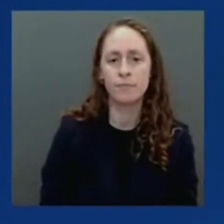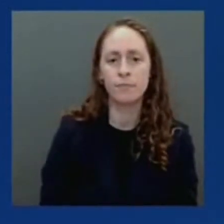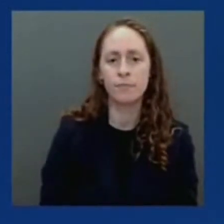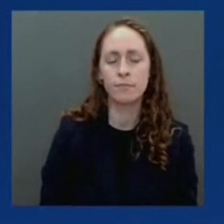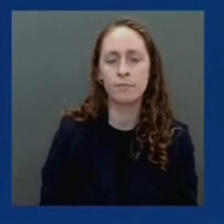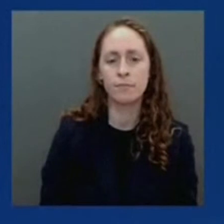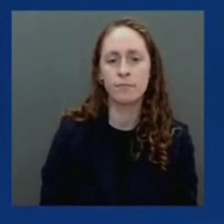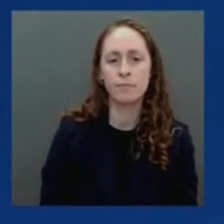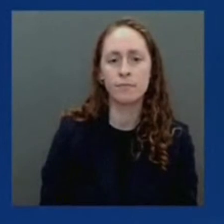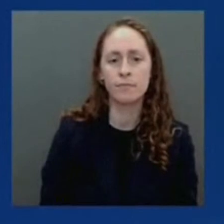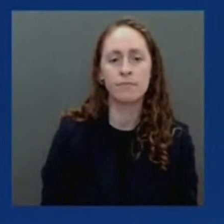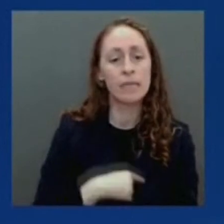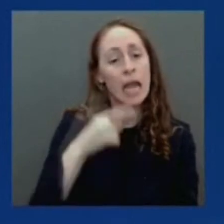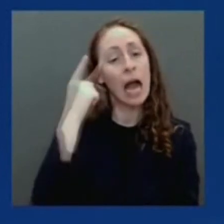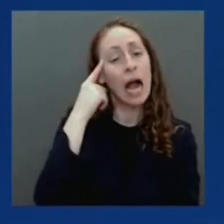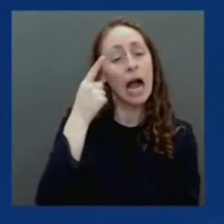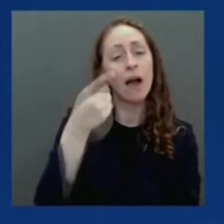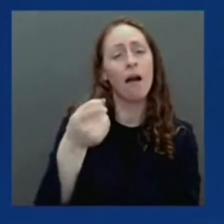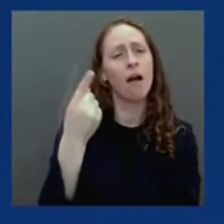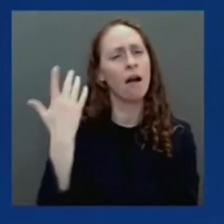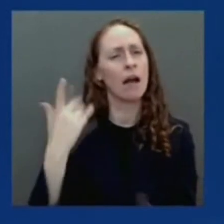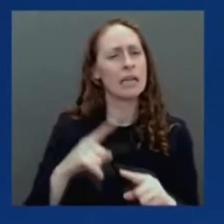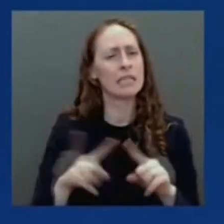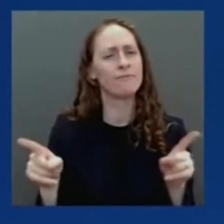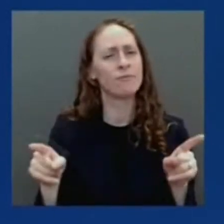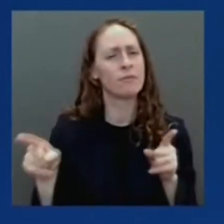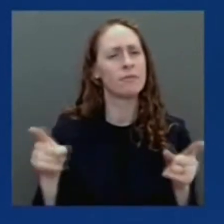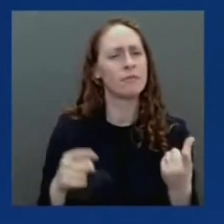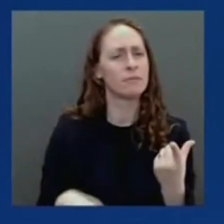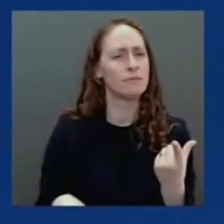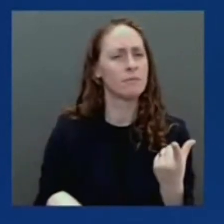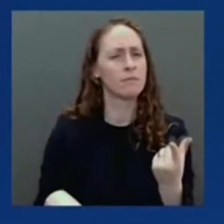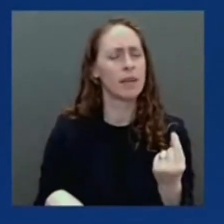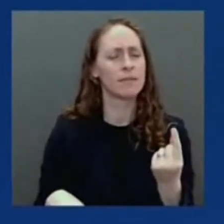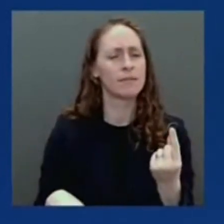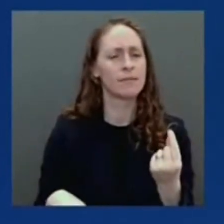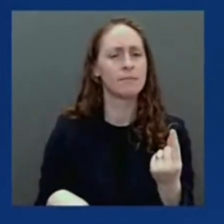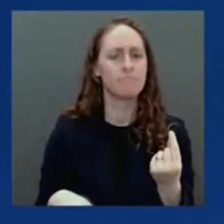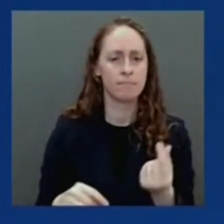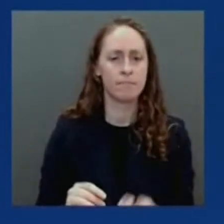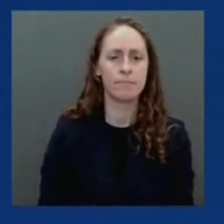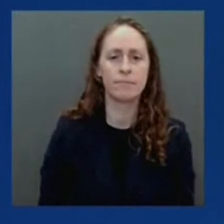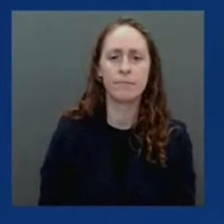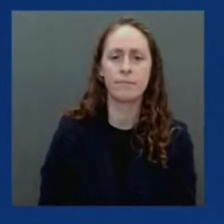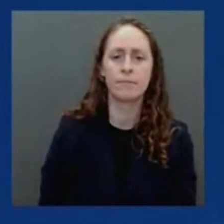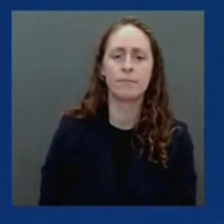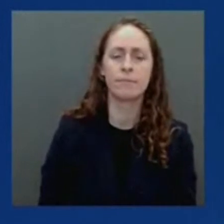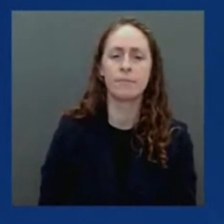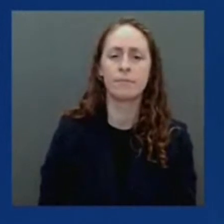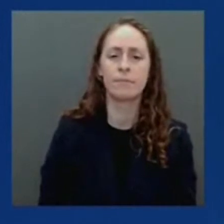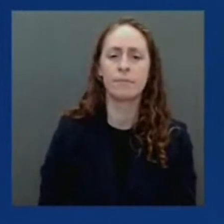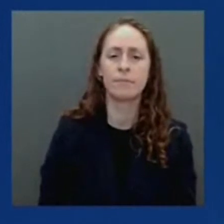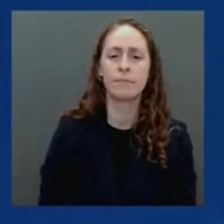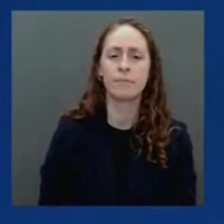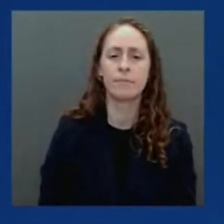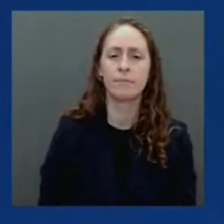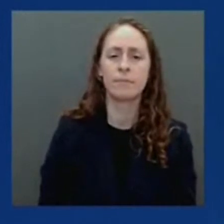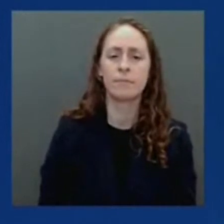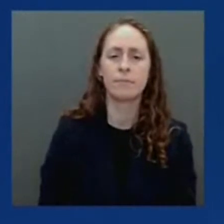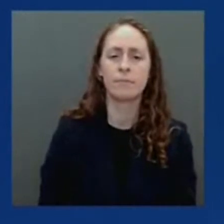change that's happened, which is we experienced the Omicron surge. And with many children in particular, as well as adults